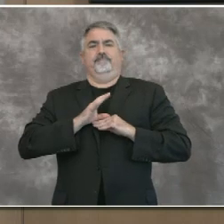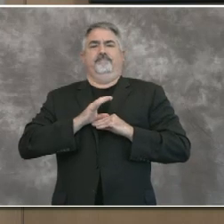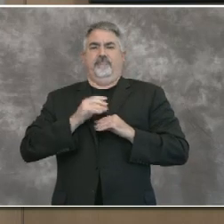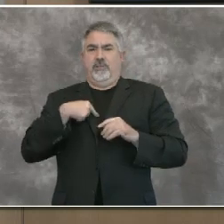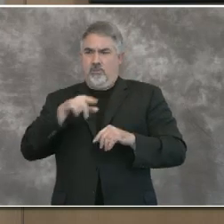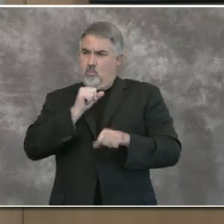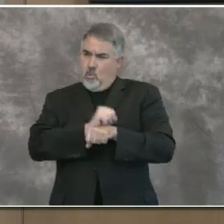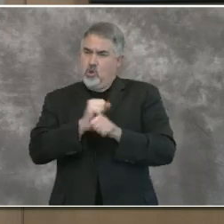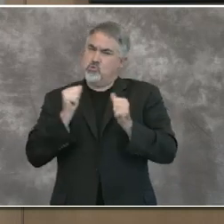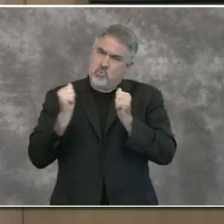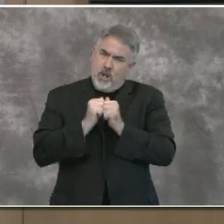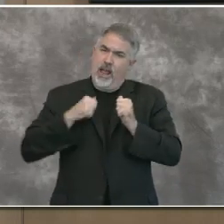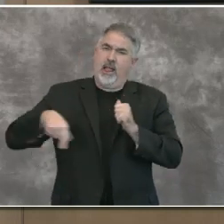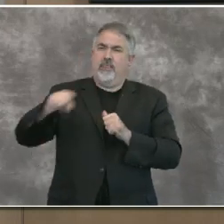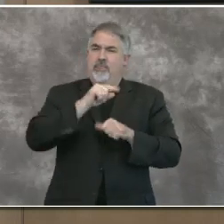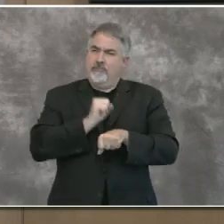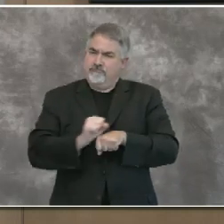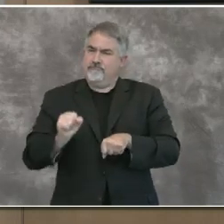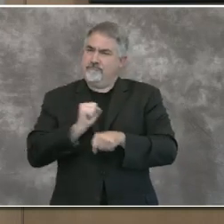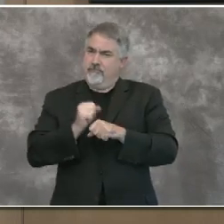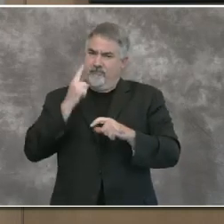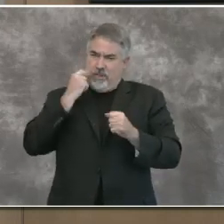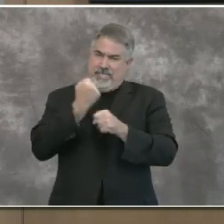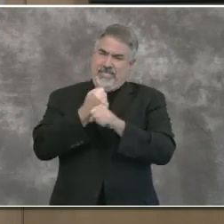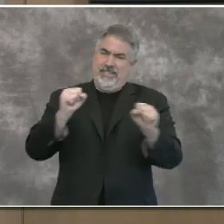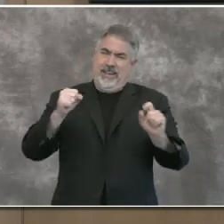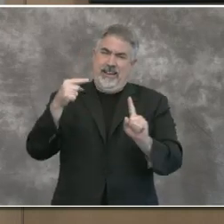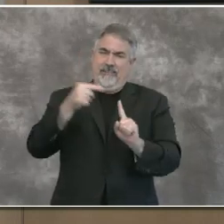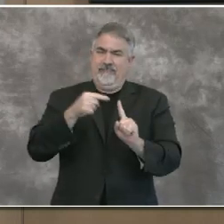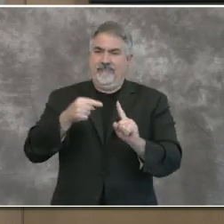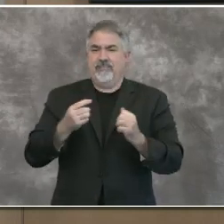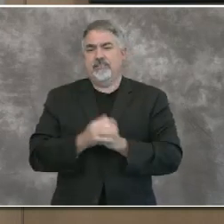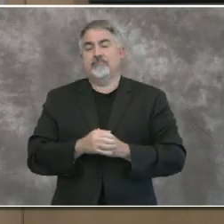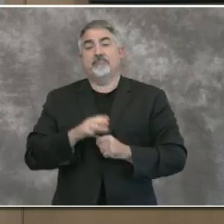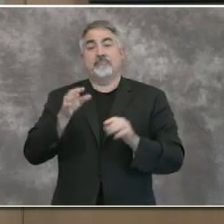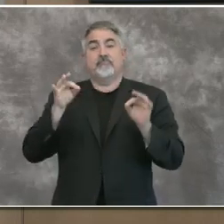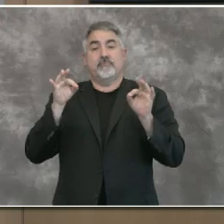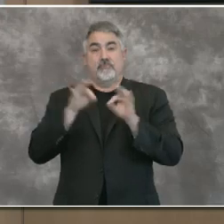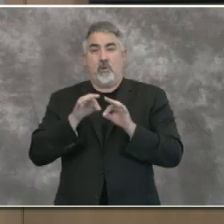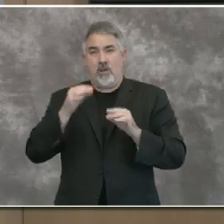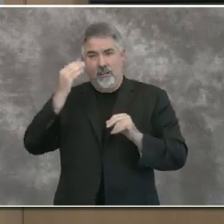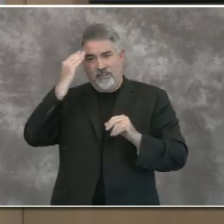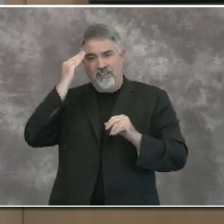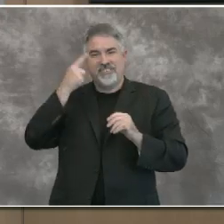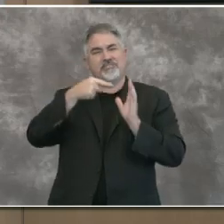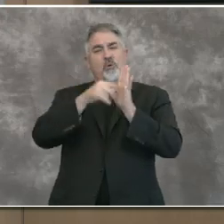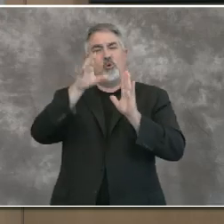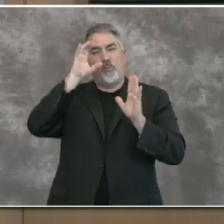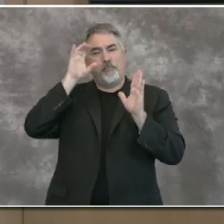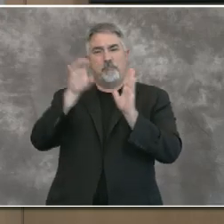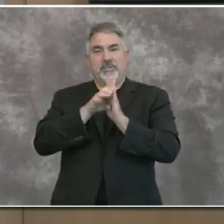the campaign and to submit your photo for consideration, visit